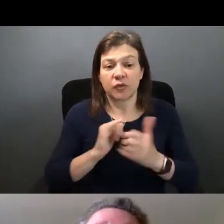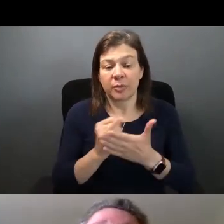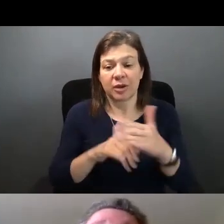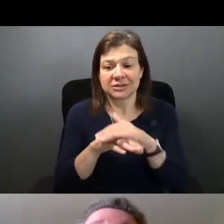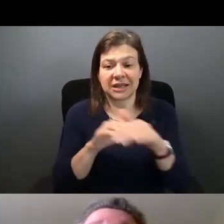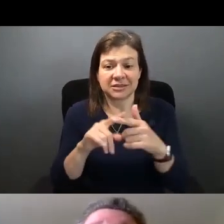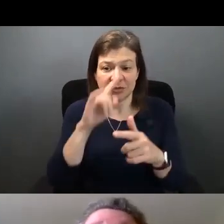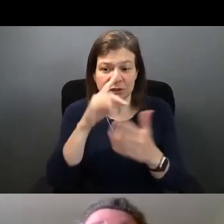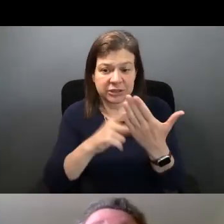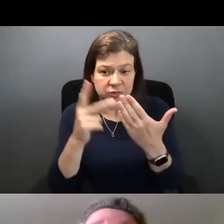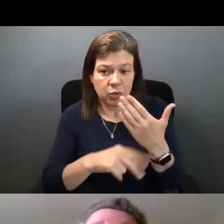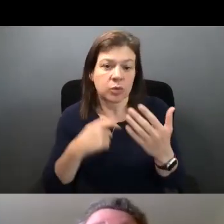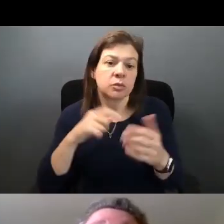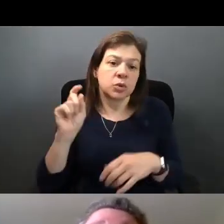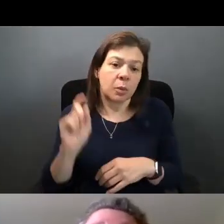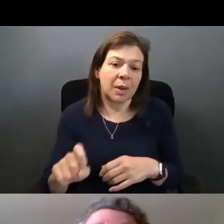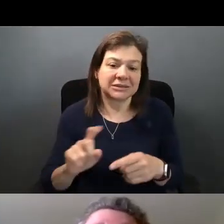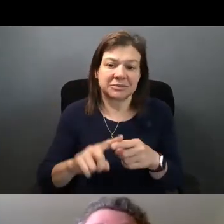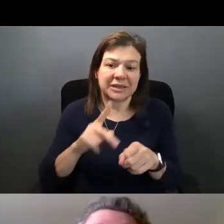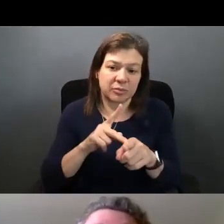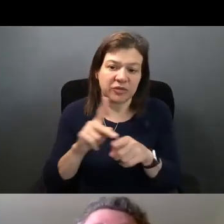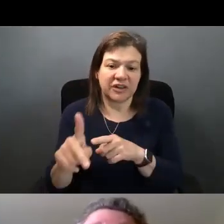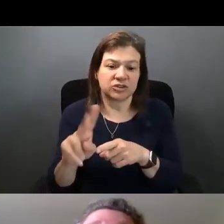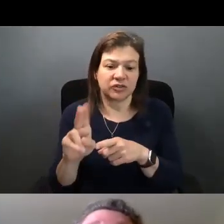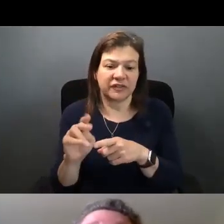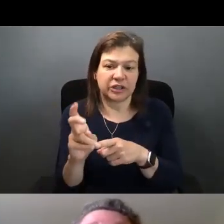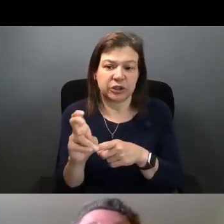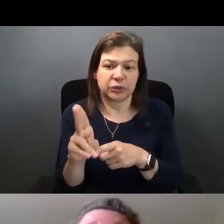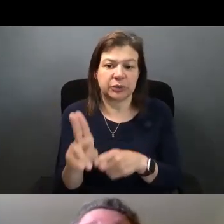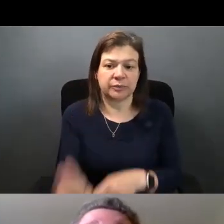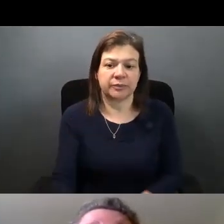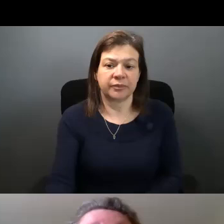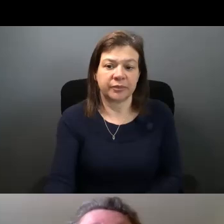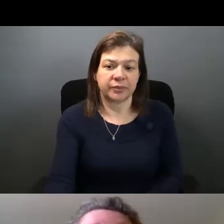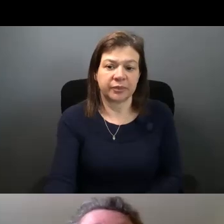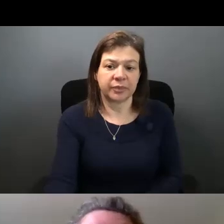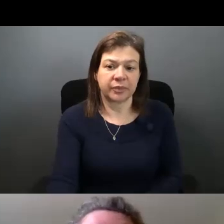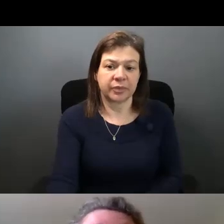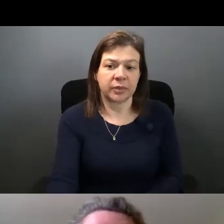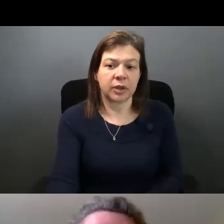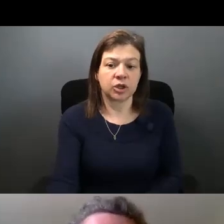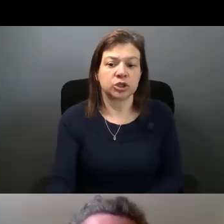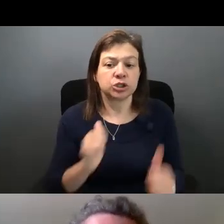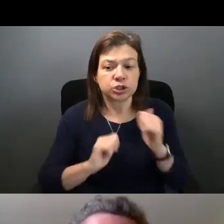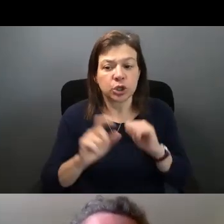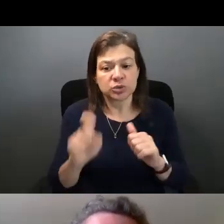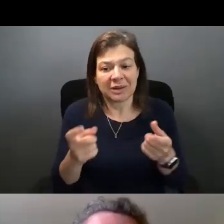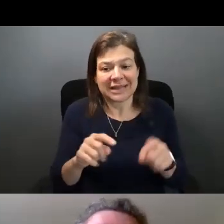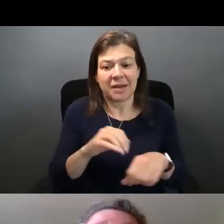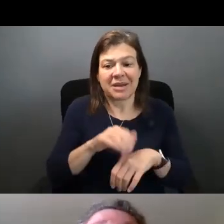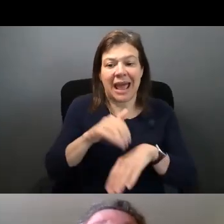program, you must be a professional venue. The shows must take place at your